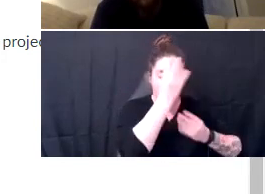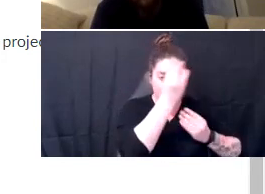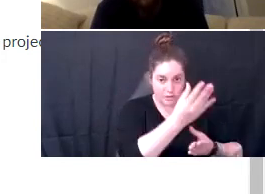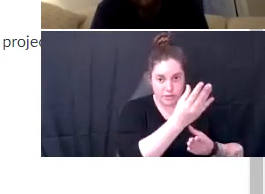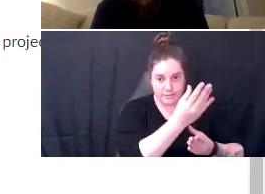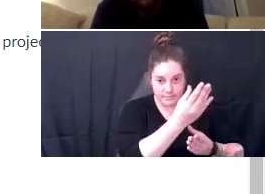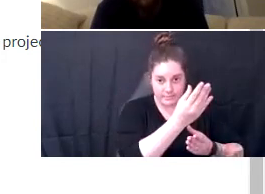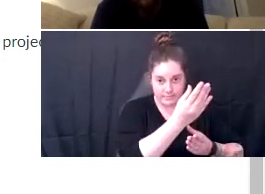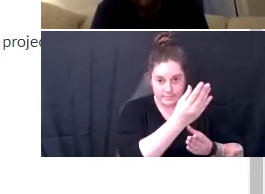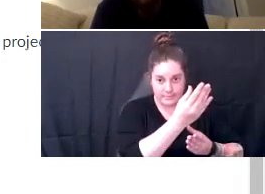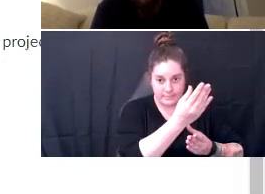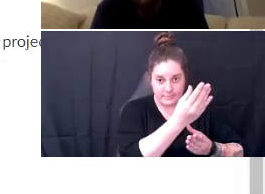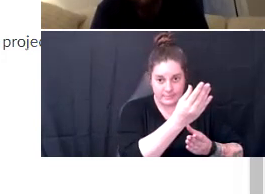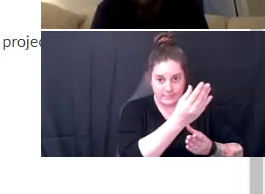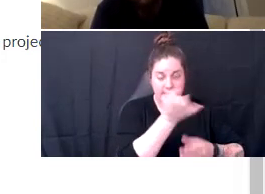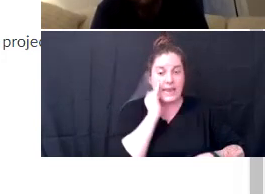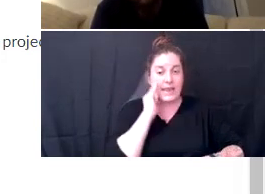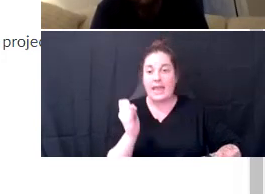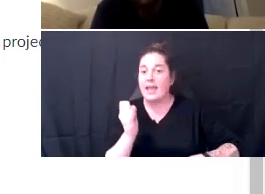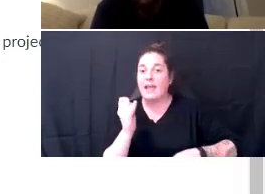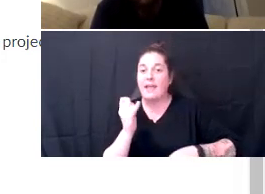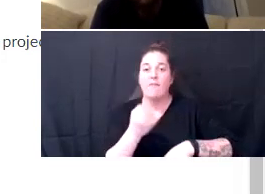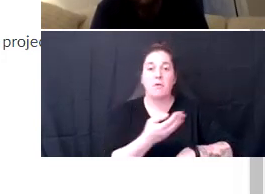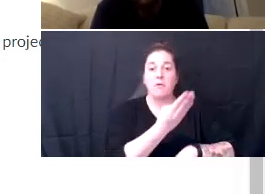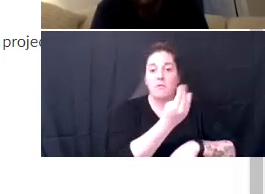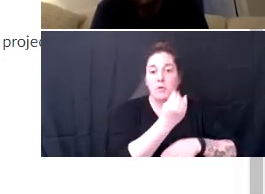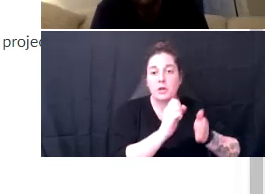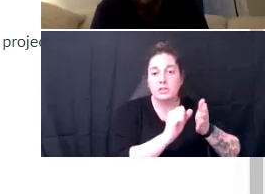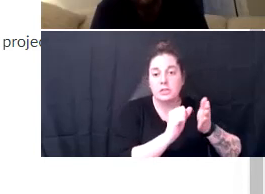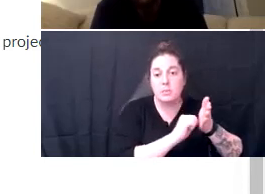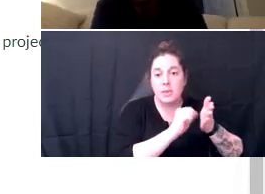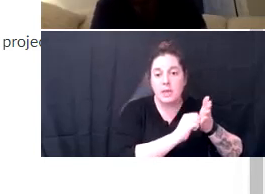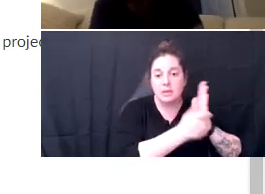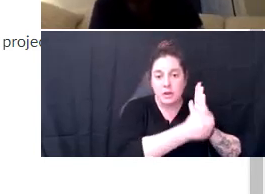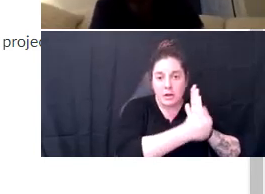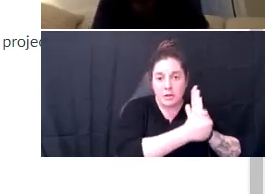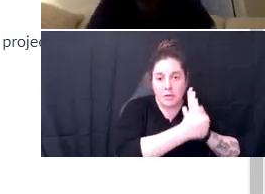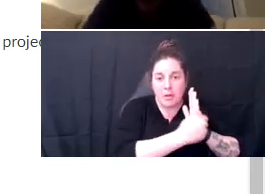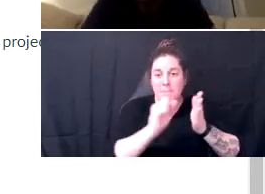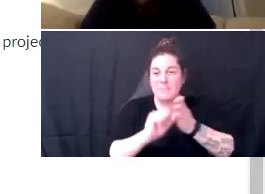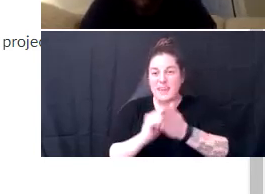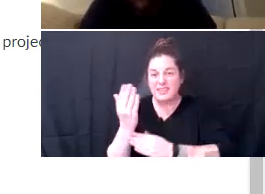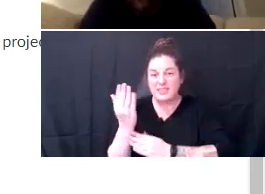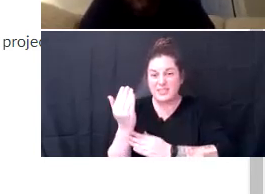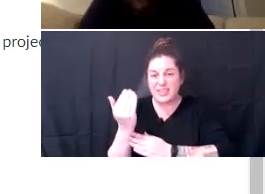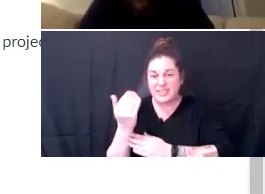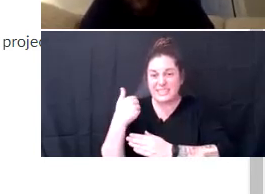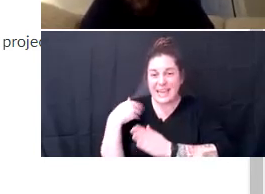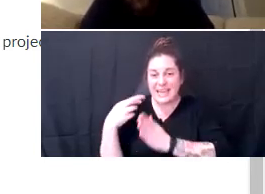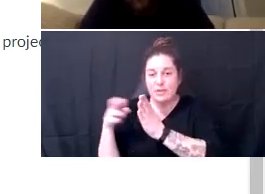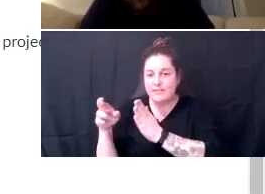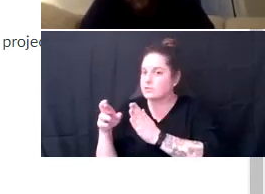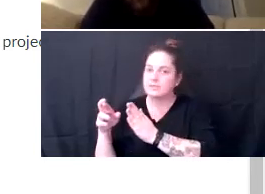page 16, it's not long enough. Okay. So now you know what topic